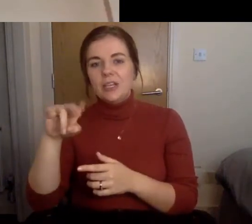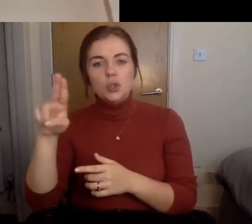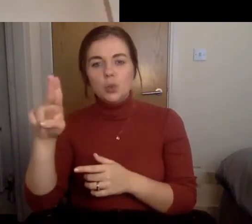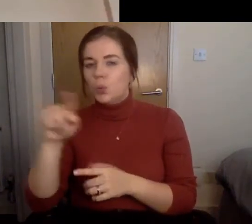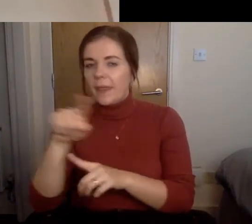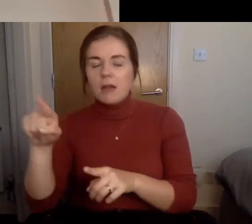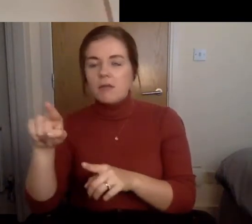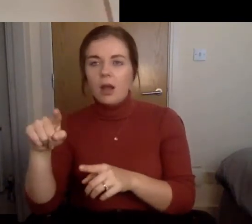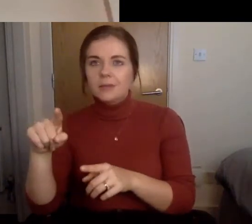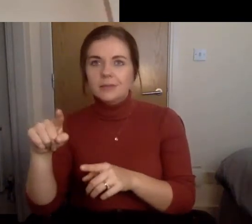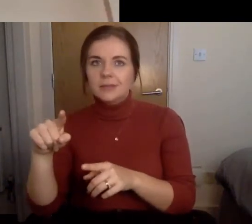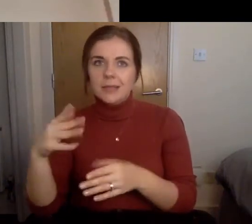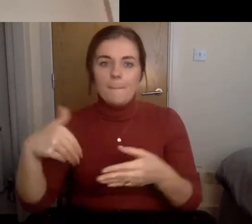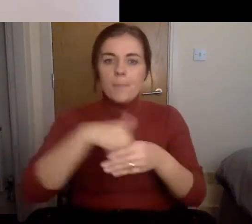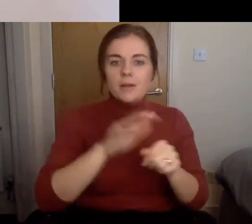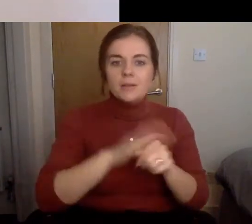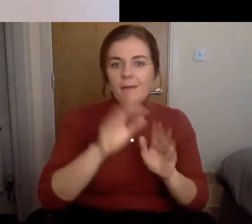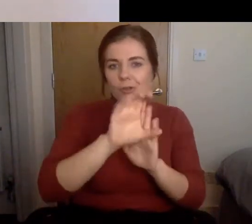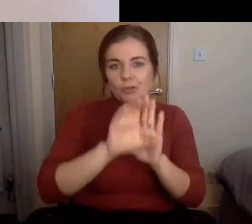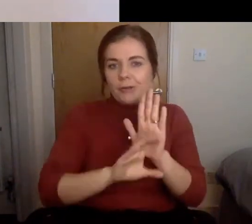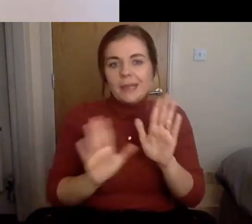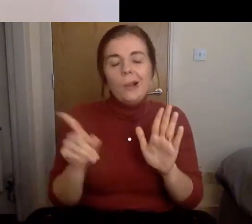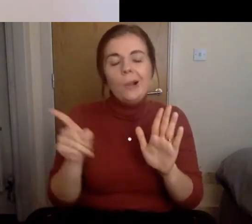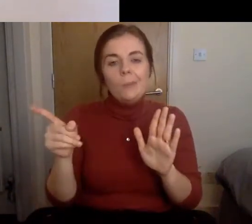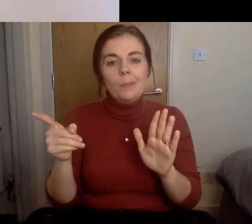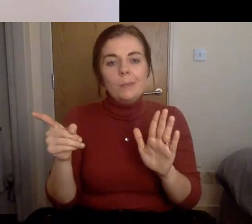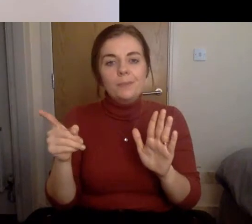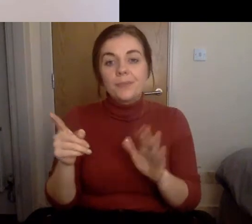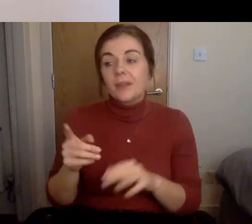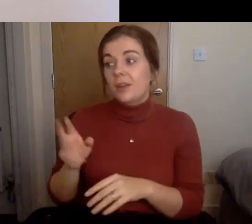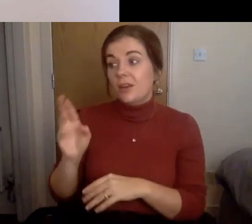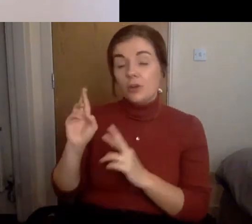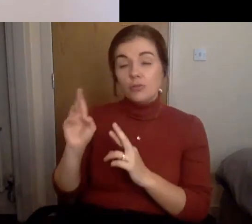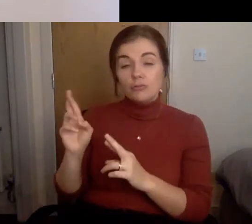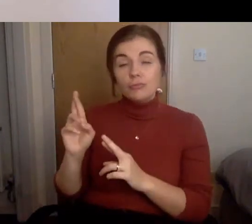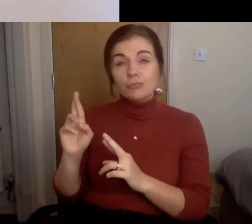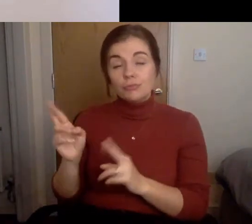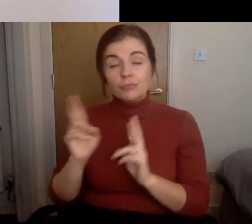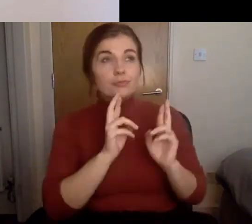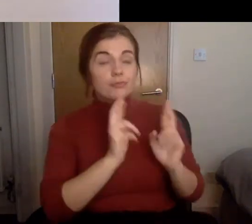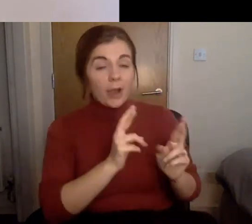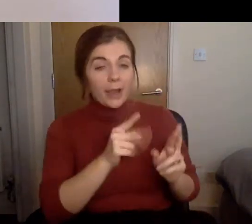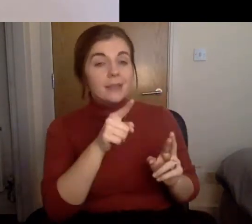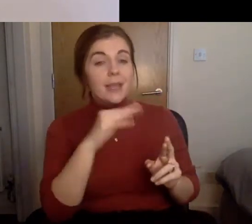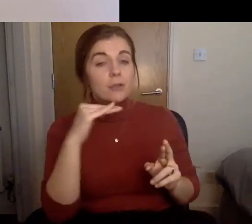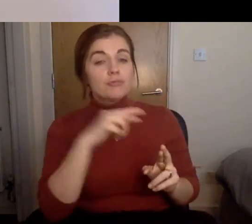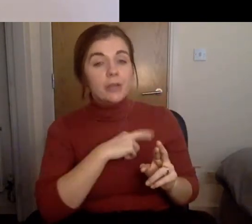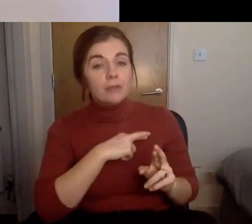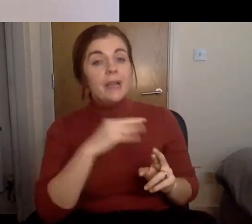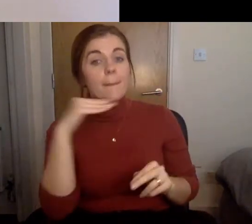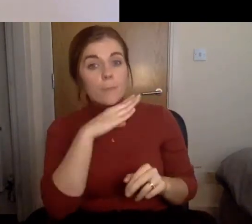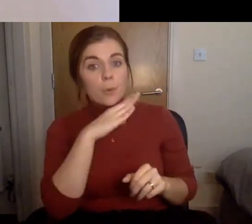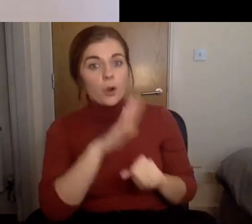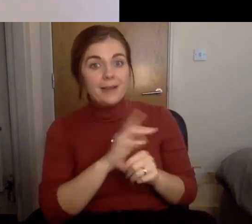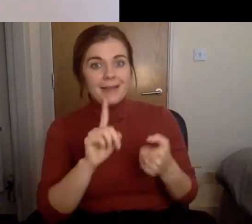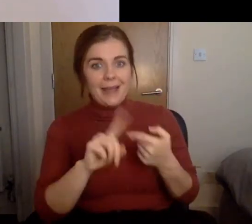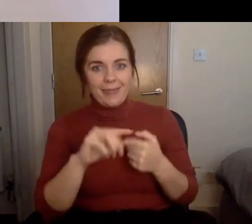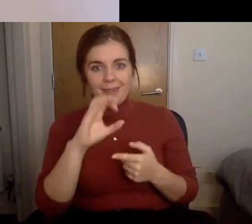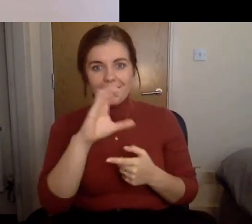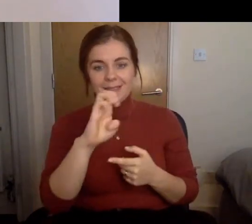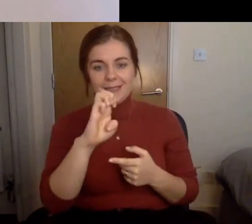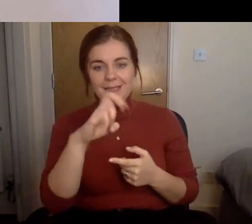parcel with the curriculum. That's it. And I think they're really important, and I mean the census would tell us this, right? Like a